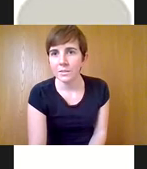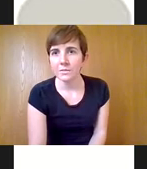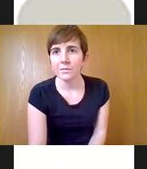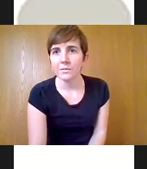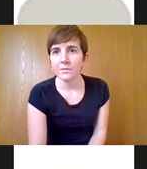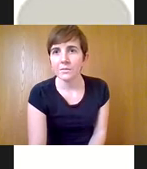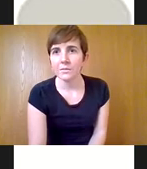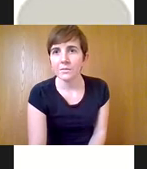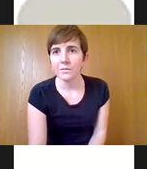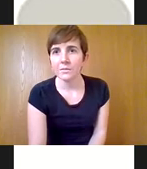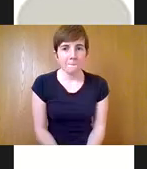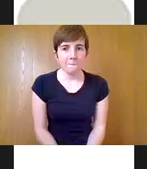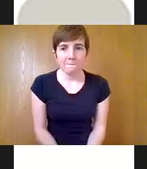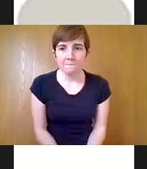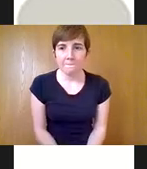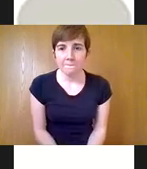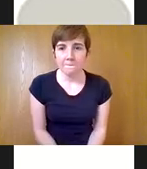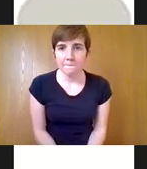One second.